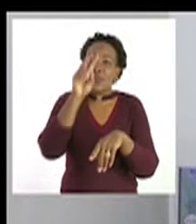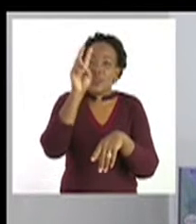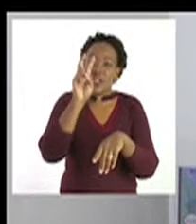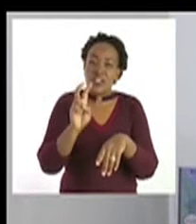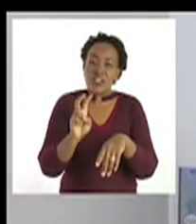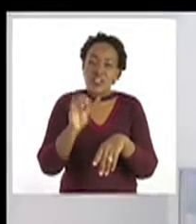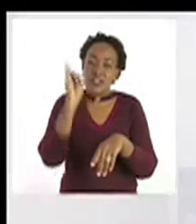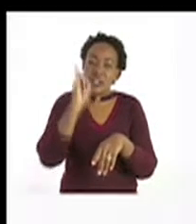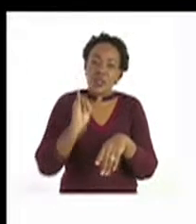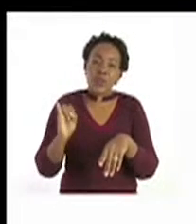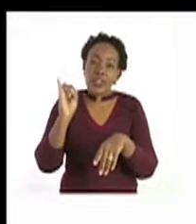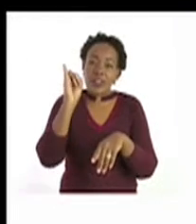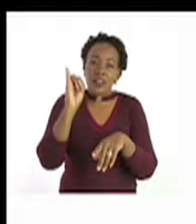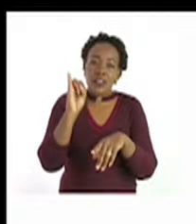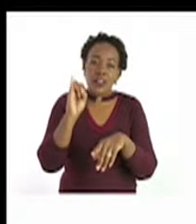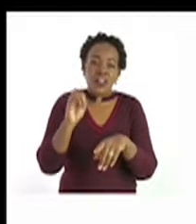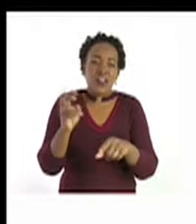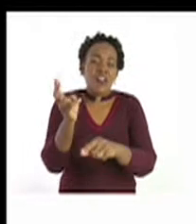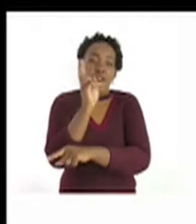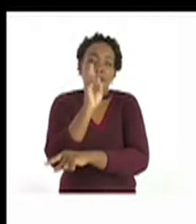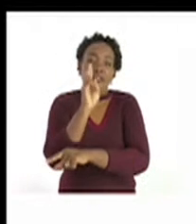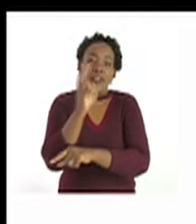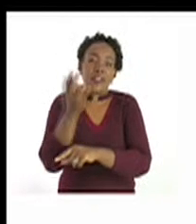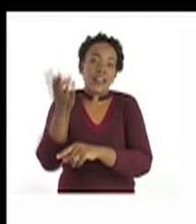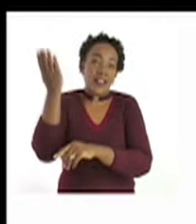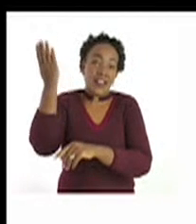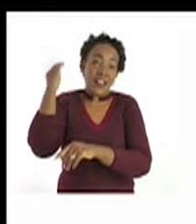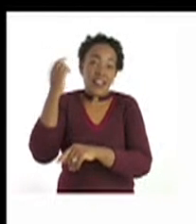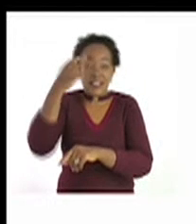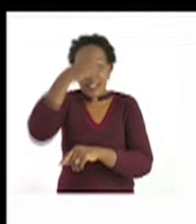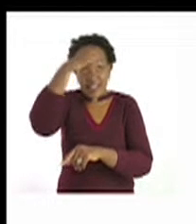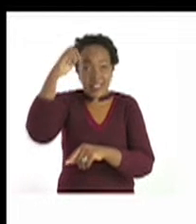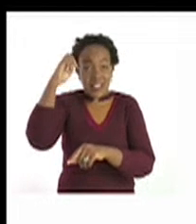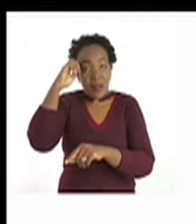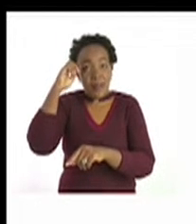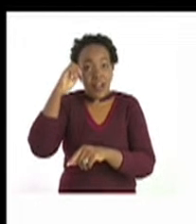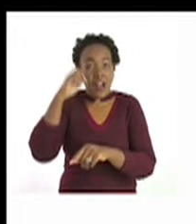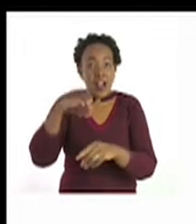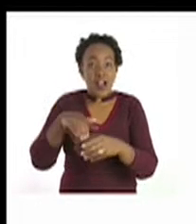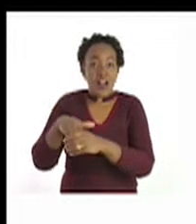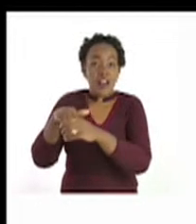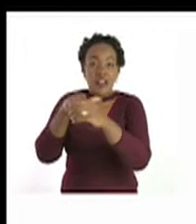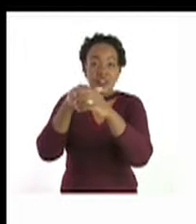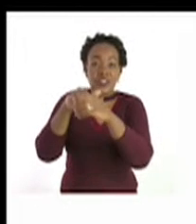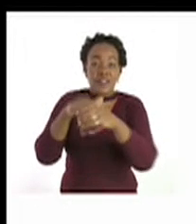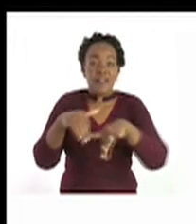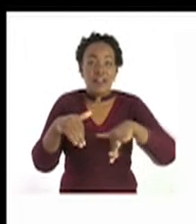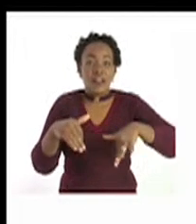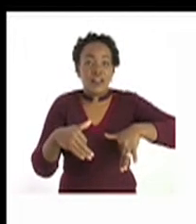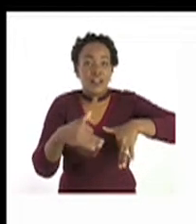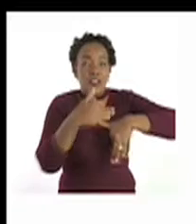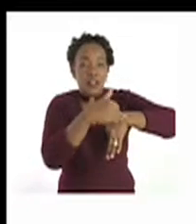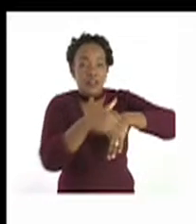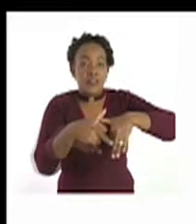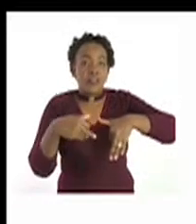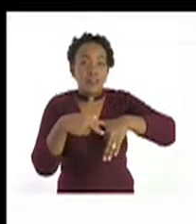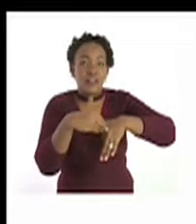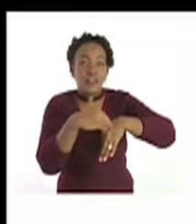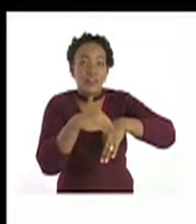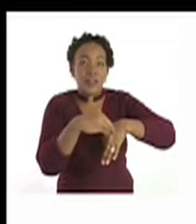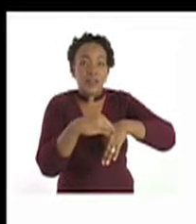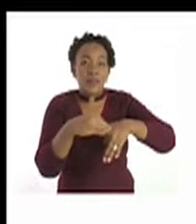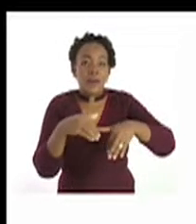During the holidays last summer, whilst traveling across Namibia with